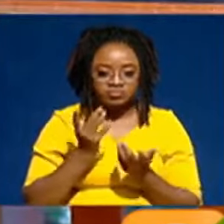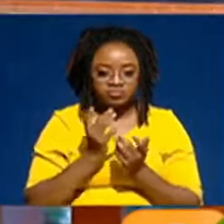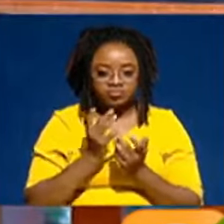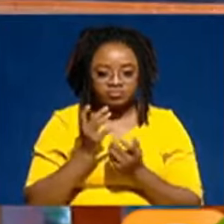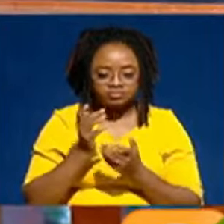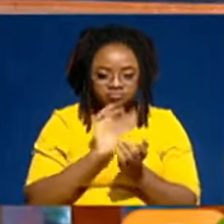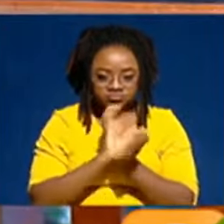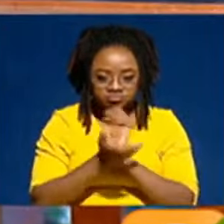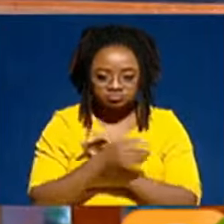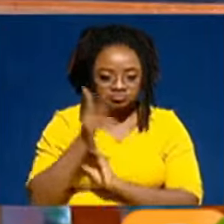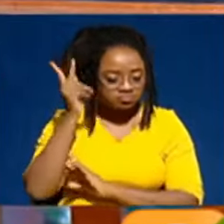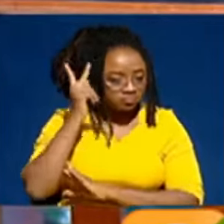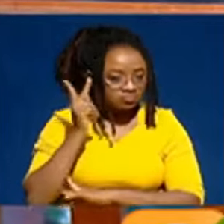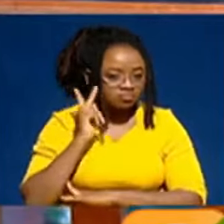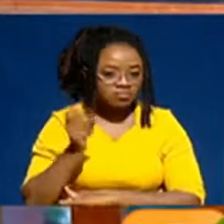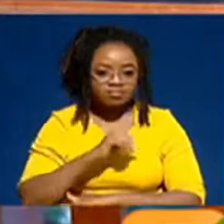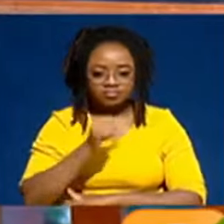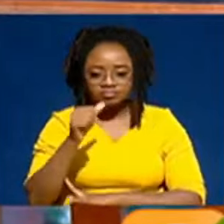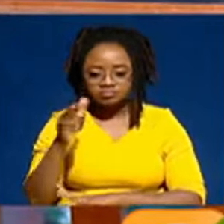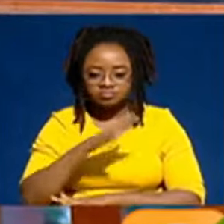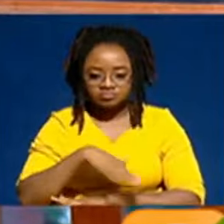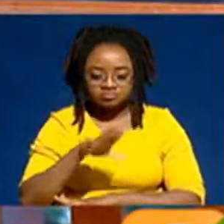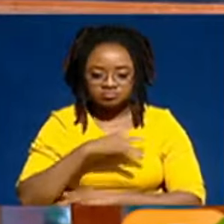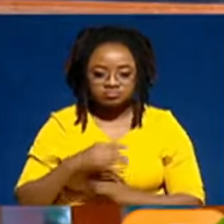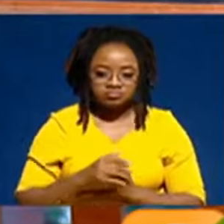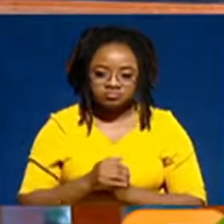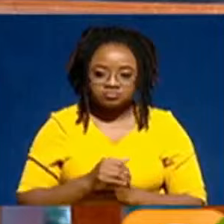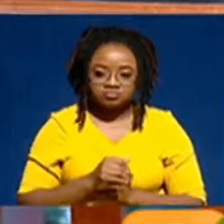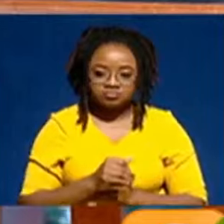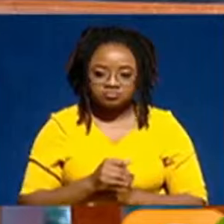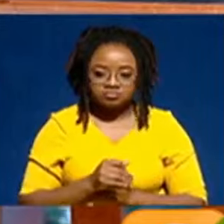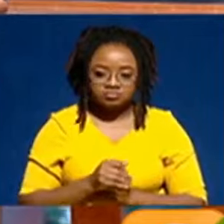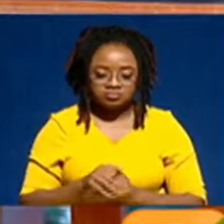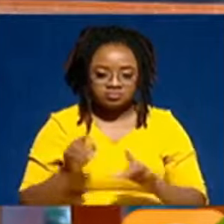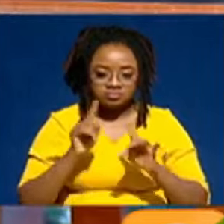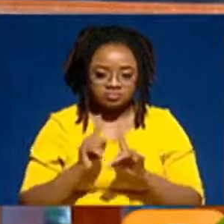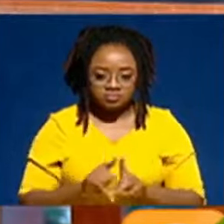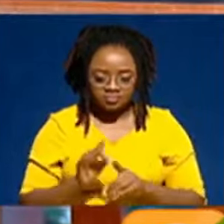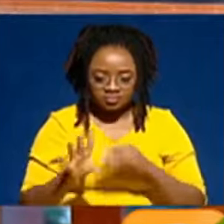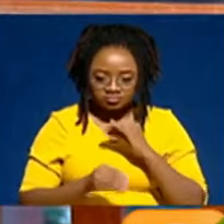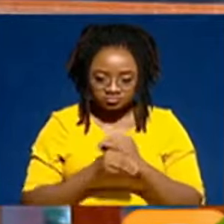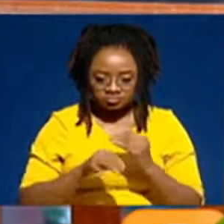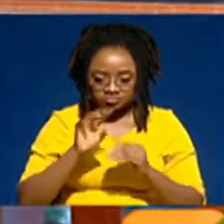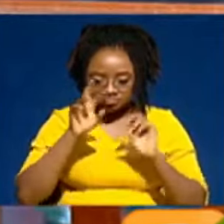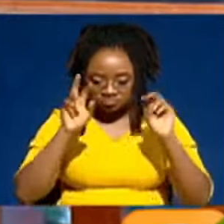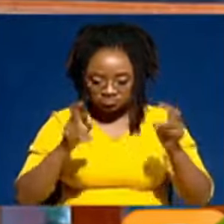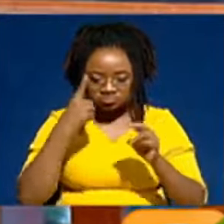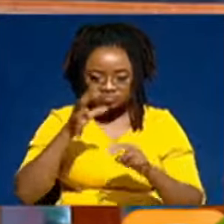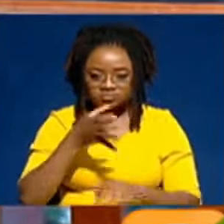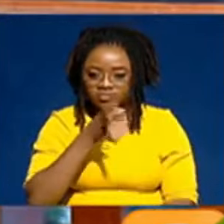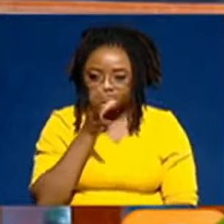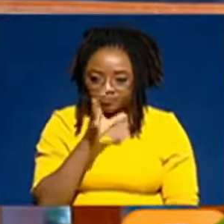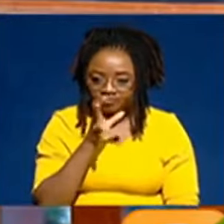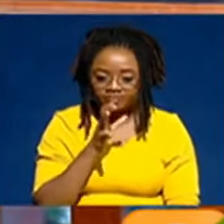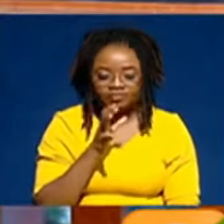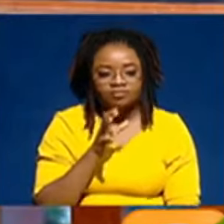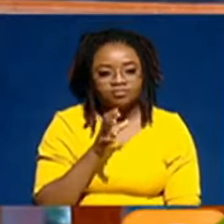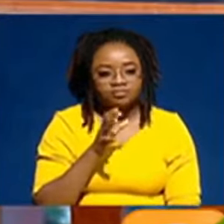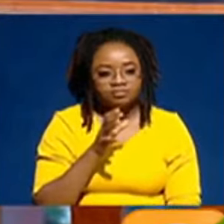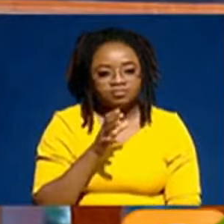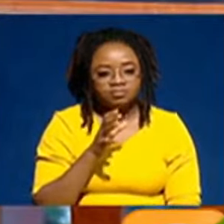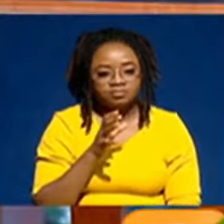those other places. And then, of course, the issue of water.